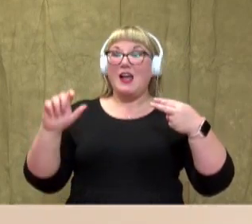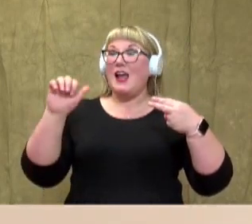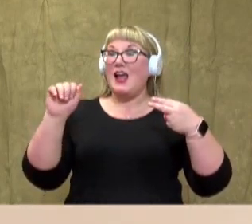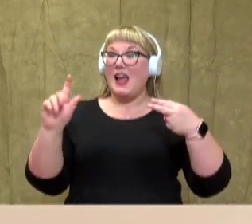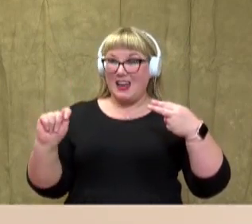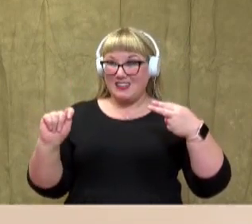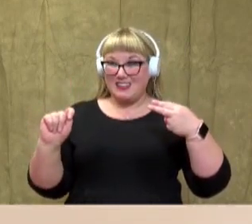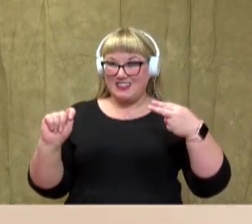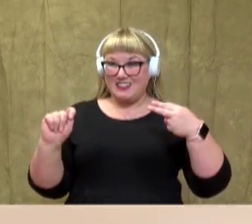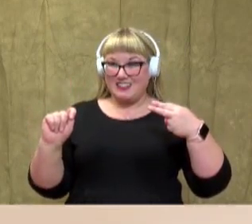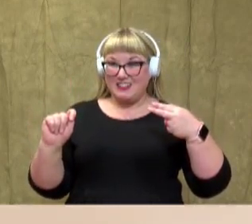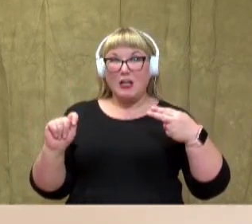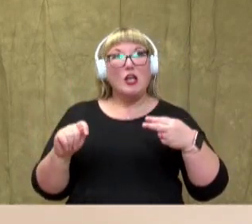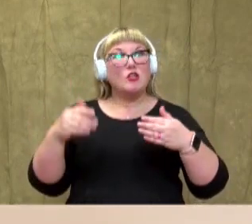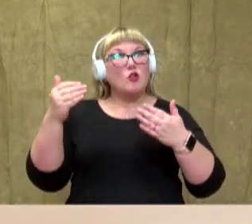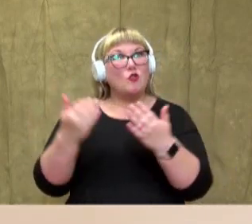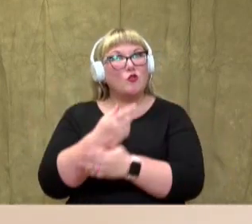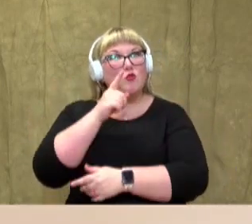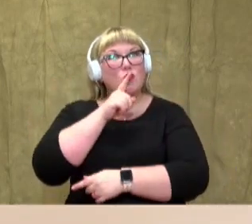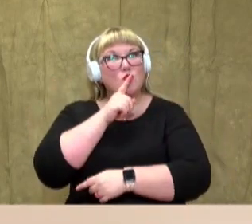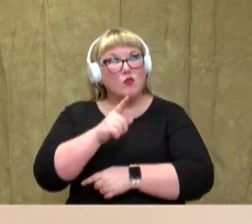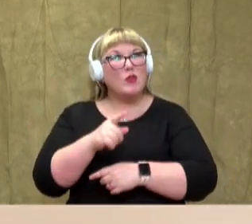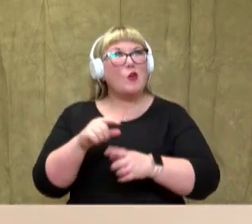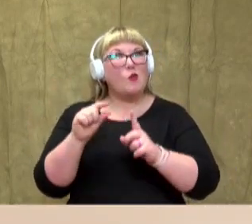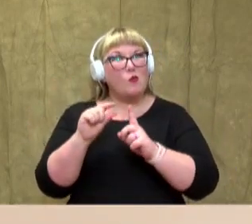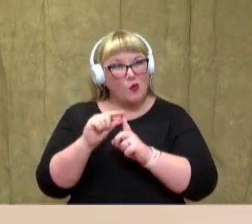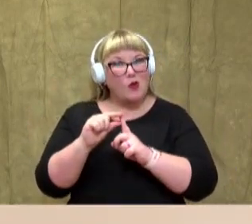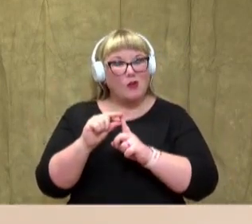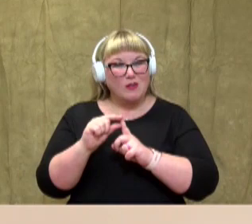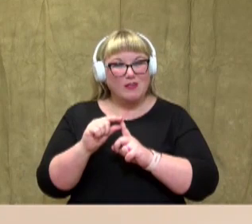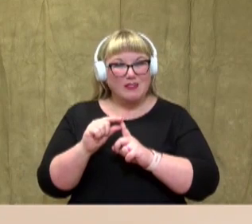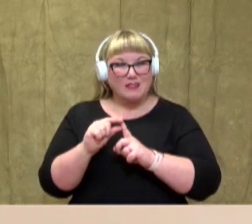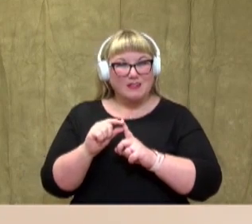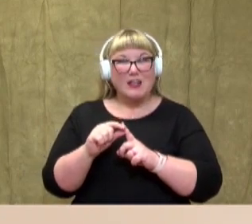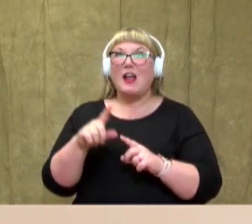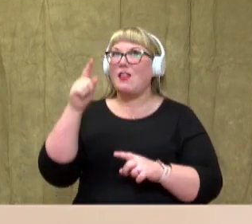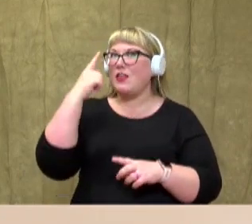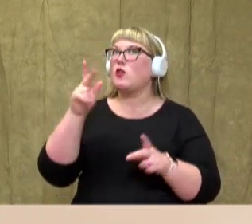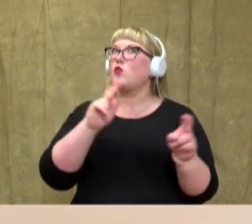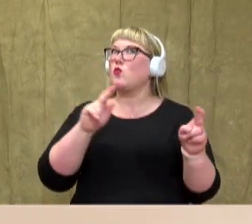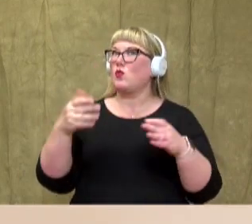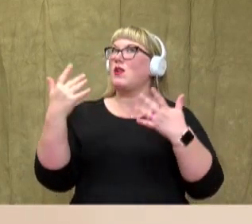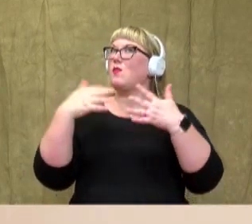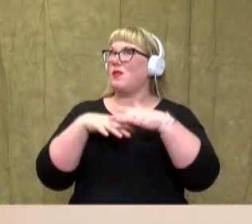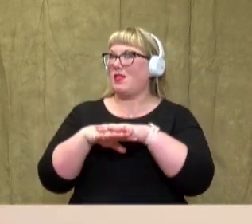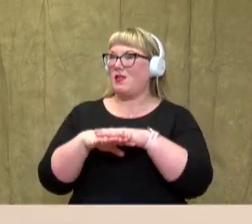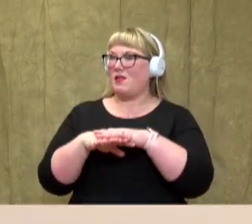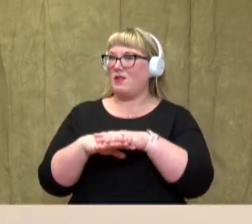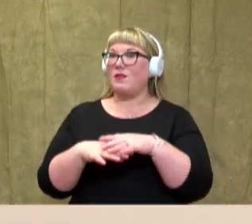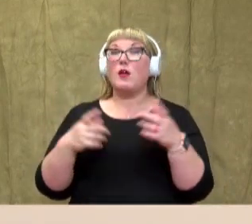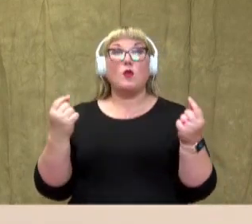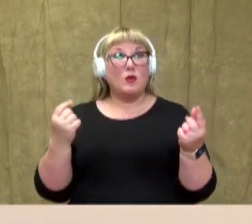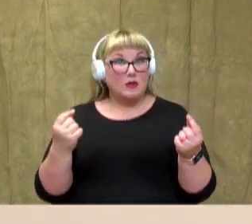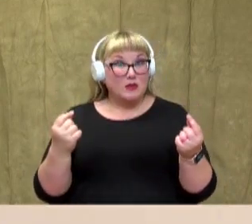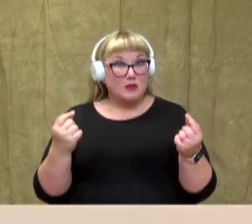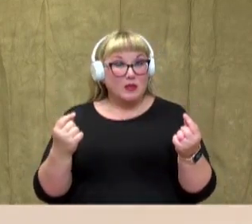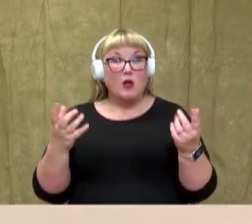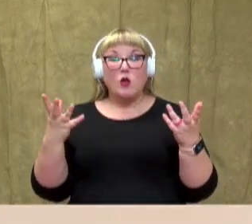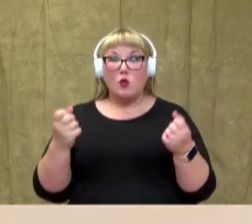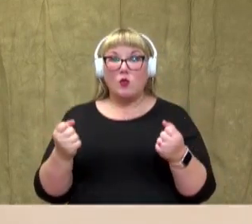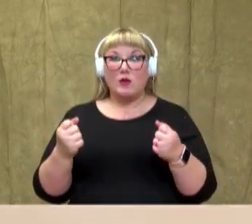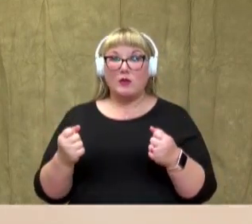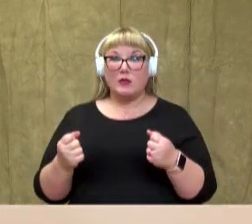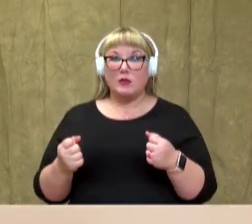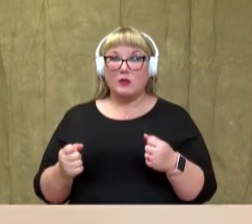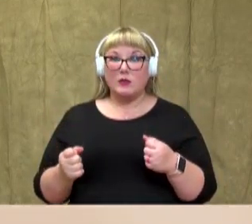new, real word. So let's try it. I think we're ready to blend. So this is what I want you to do. I want you to hold